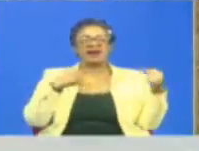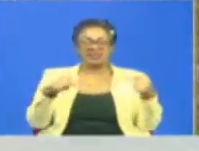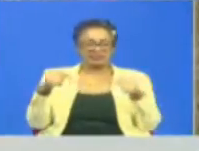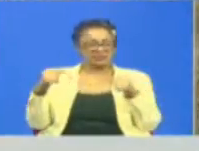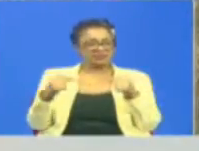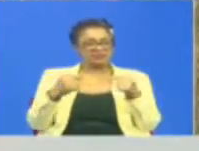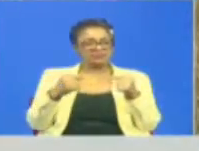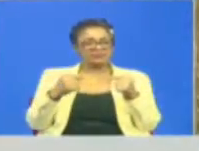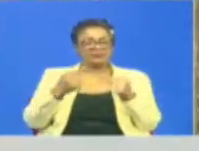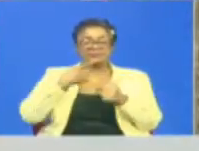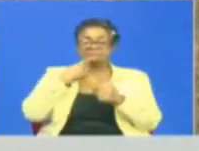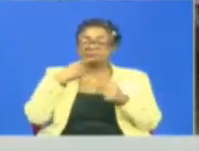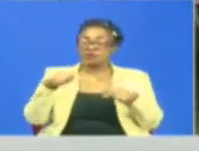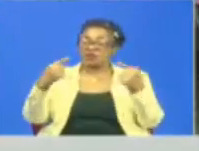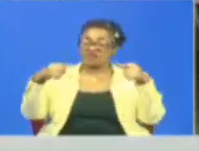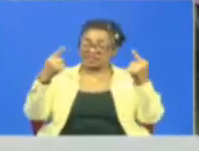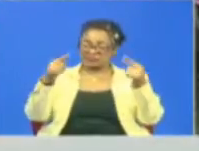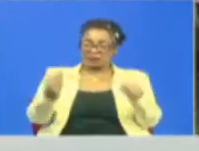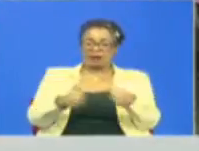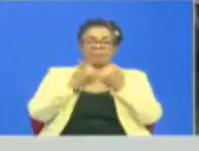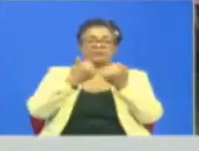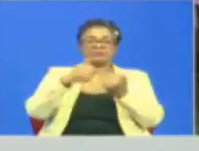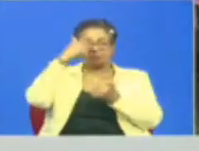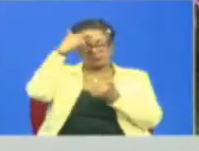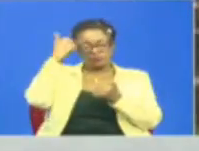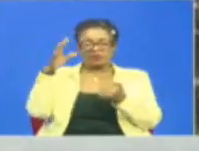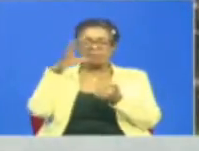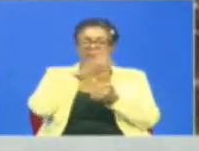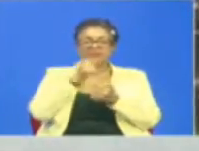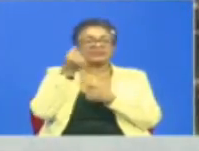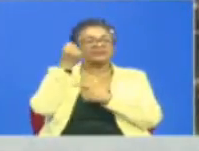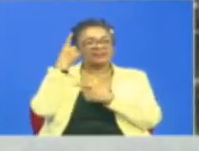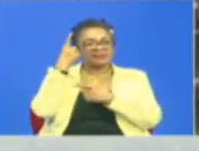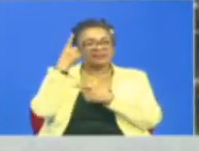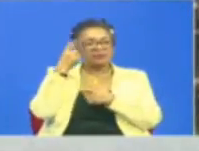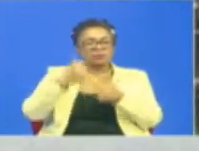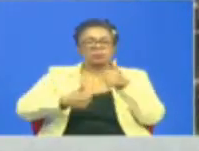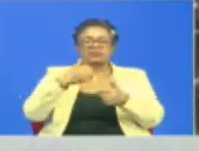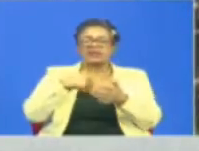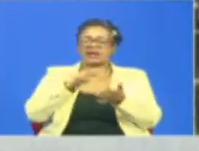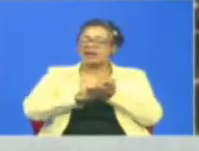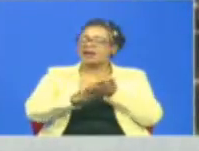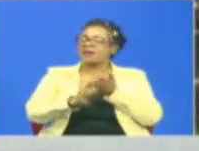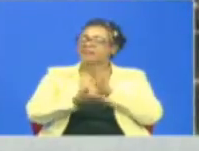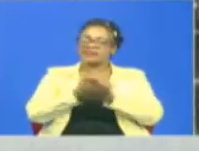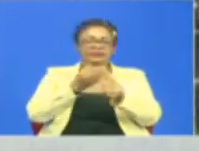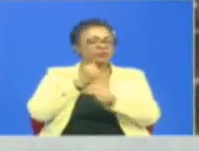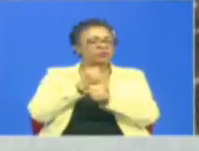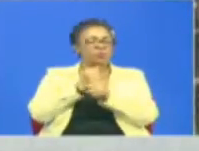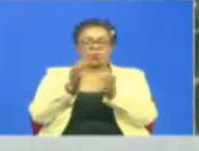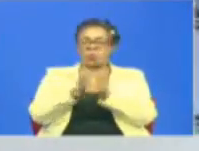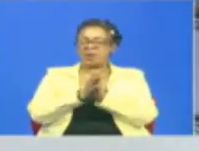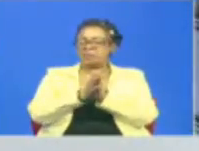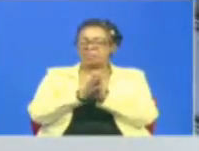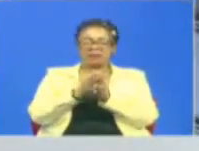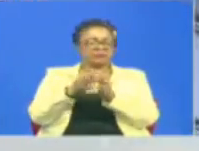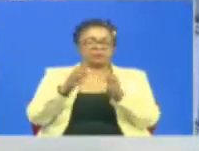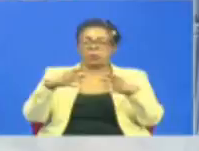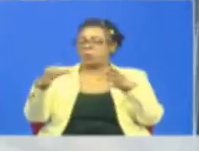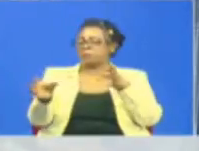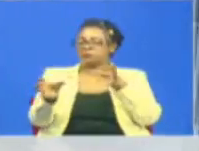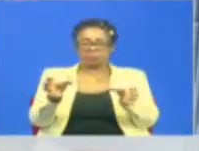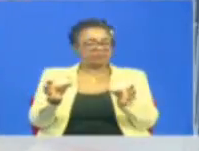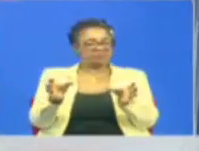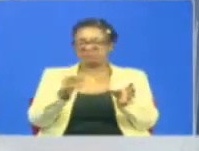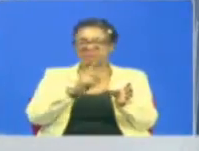the conflict was a result of a huge misunderstanding, which had nothing to do with inter-community relations. Mzee na